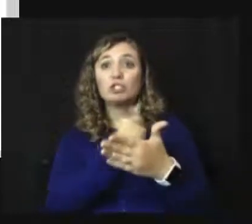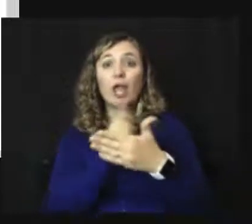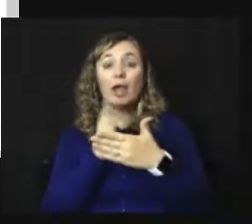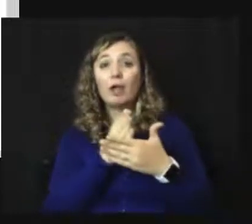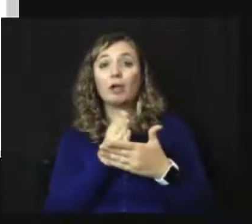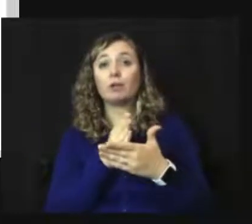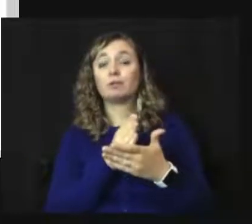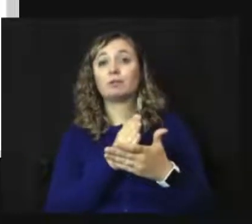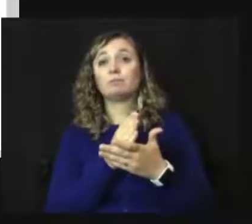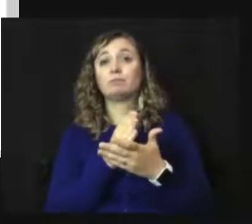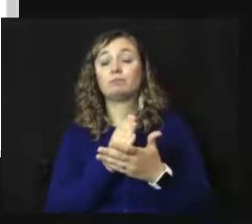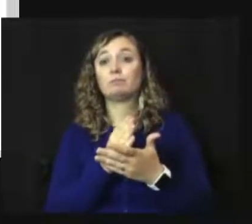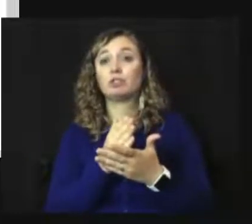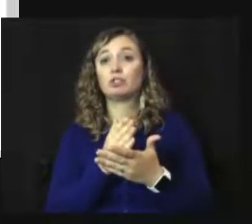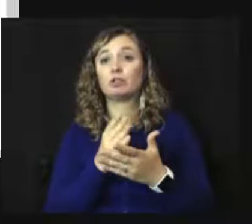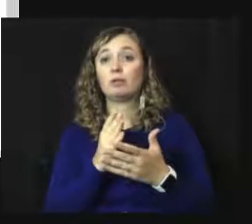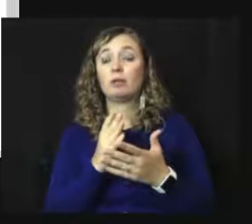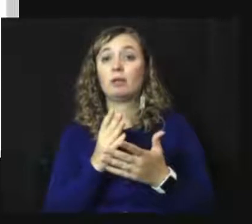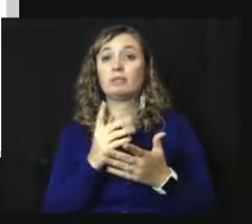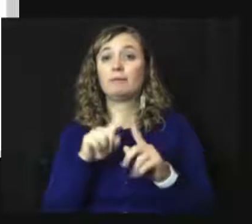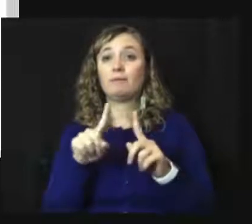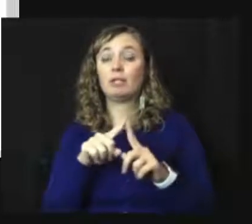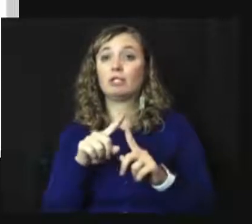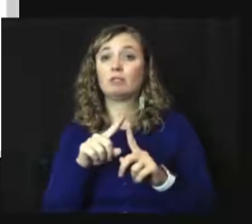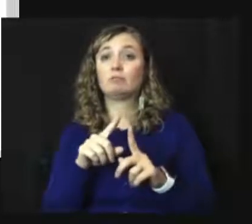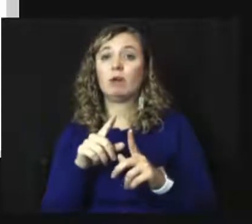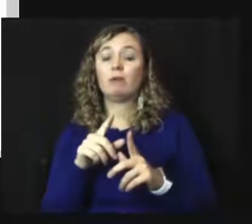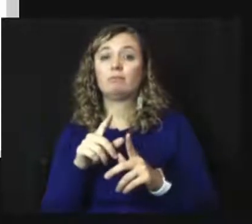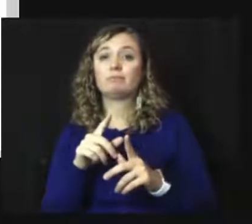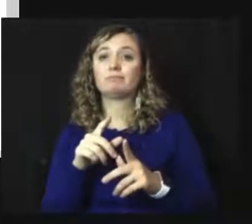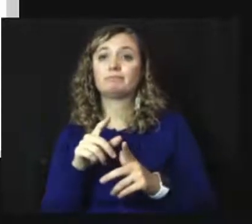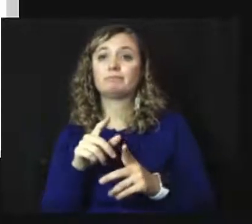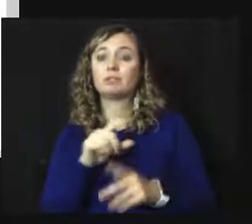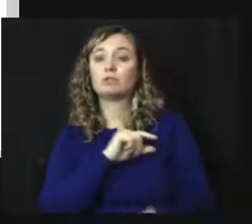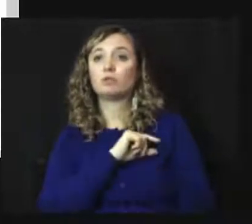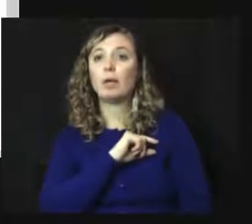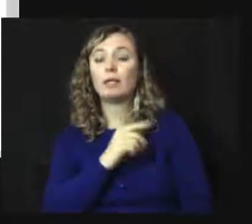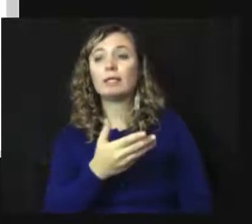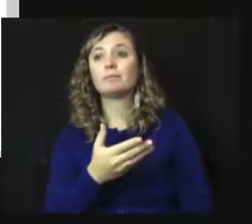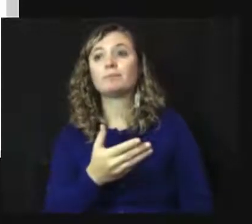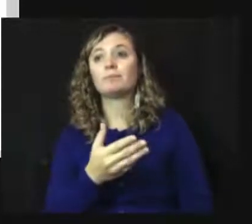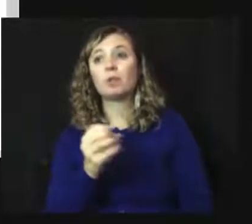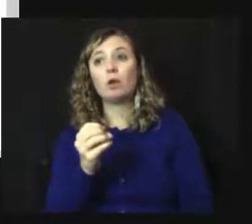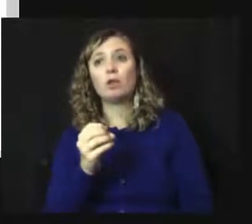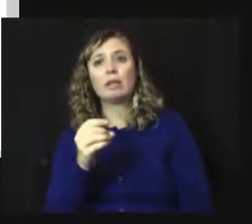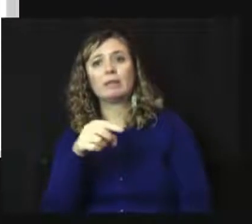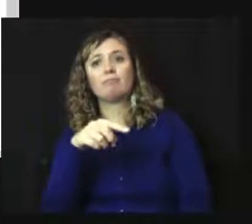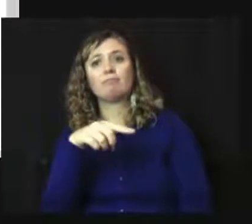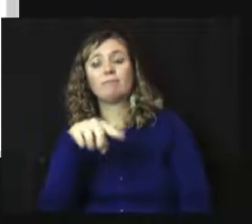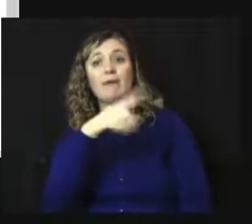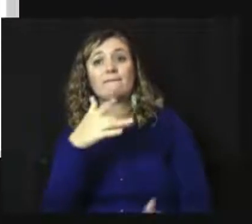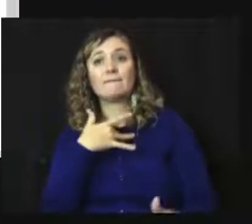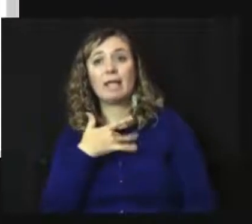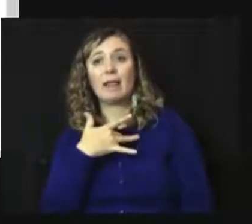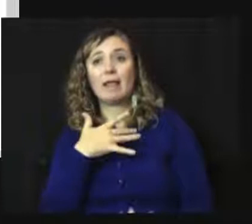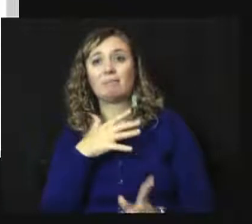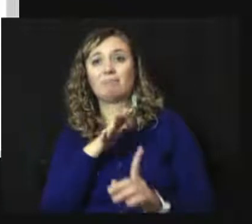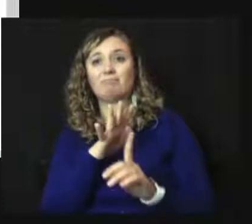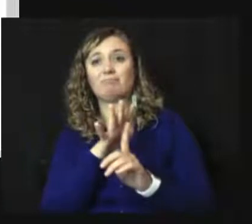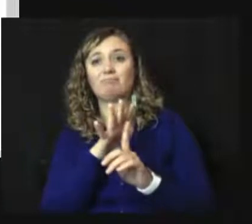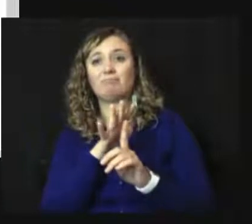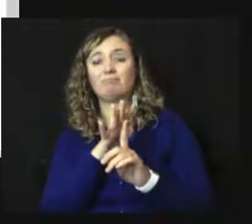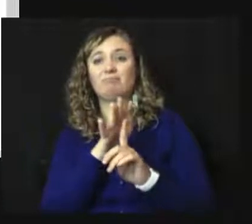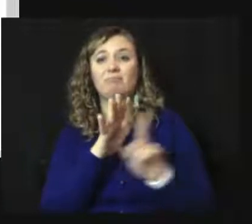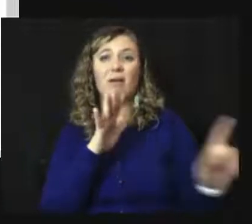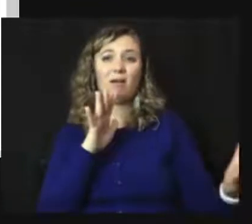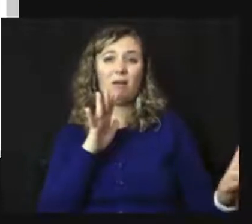by, is feeling outside of pretty much all groups. So a lot of autistic people really do experience that feeling of like, was I